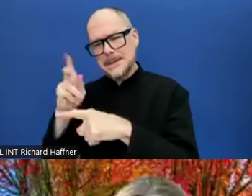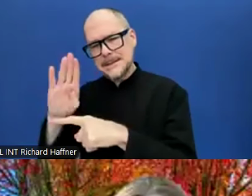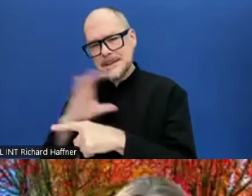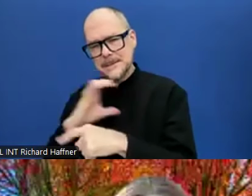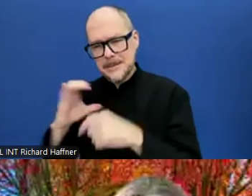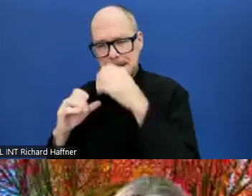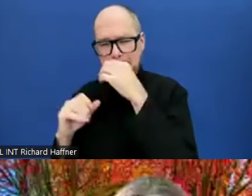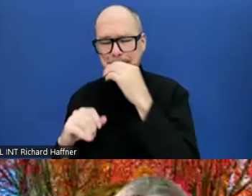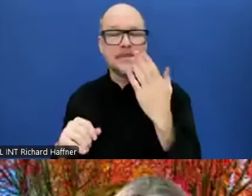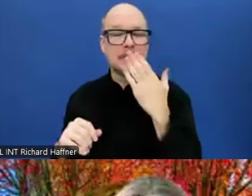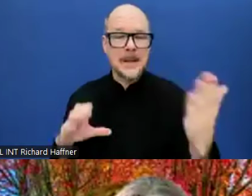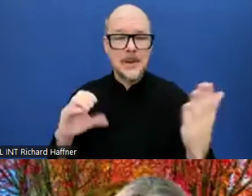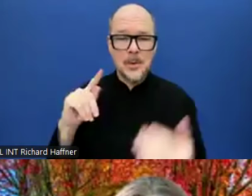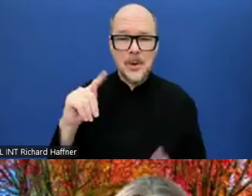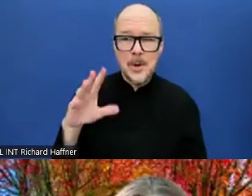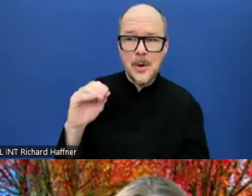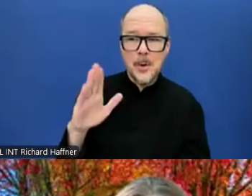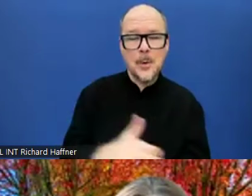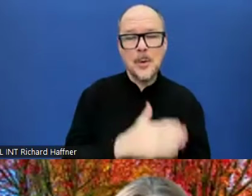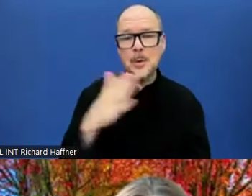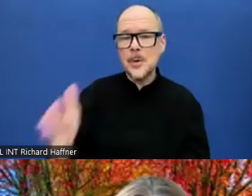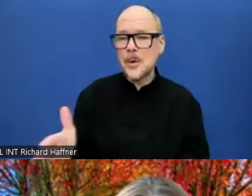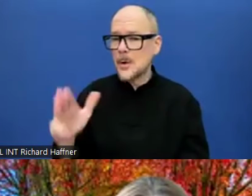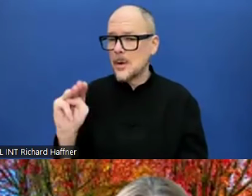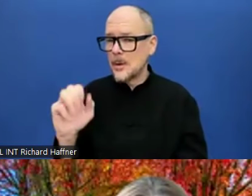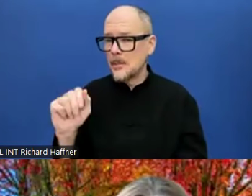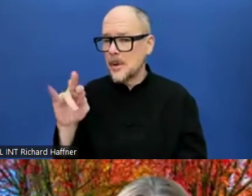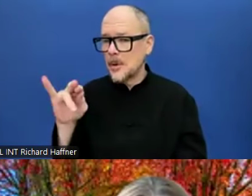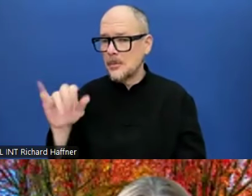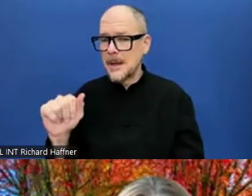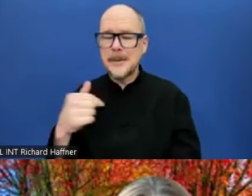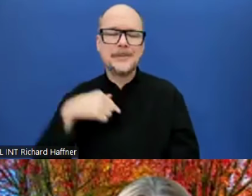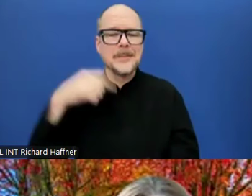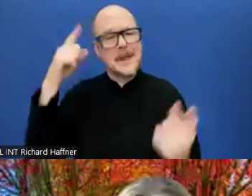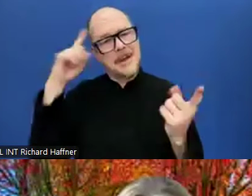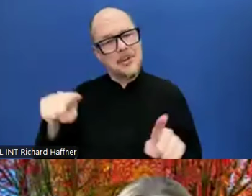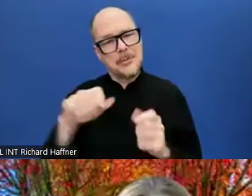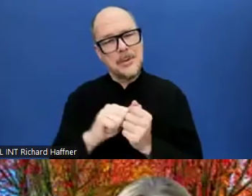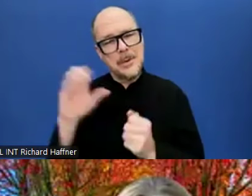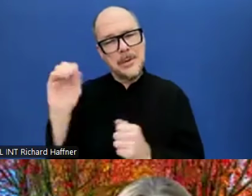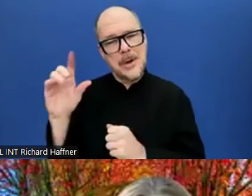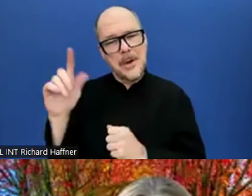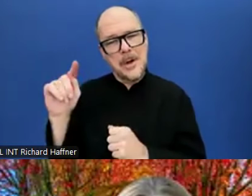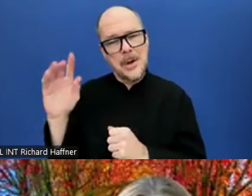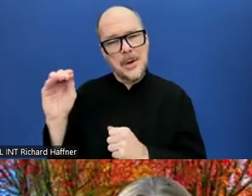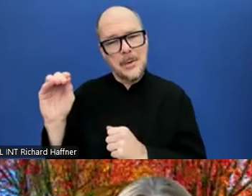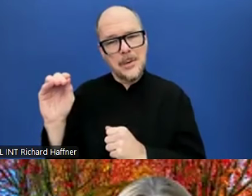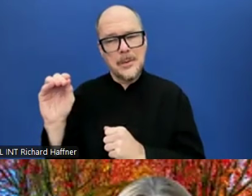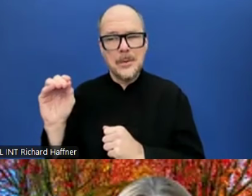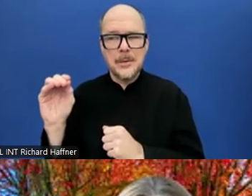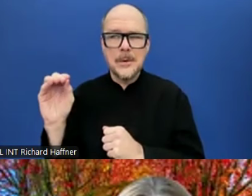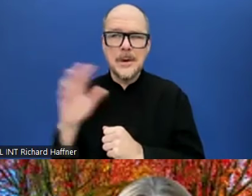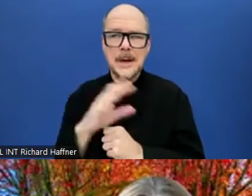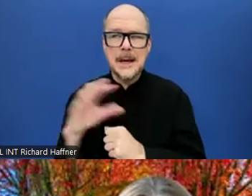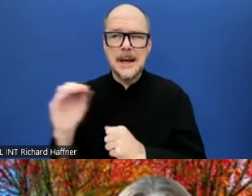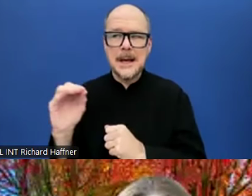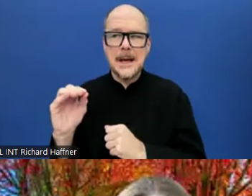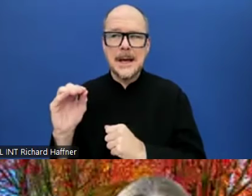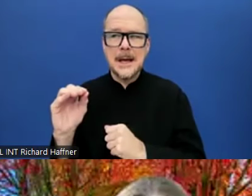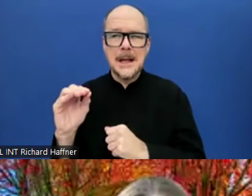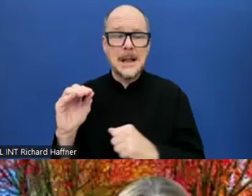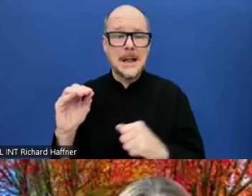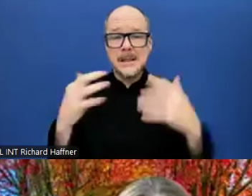Otto. Maria, what are your thoughts? I agree with Otto, and the public will be